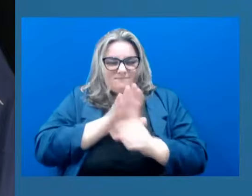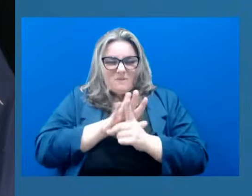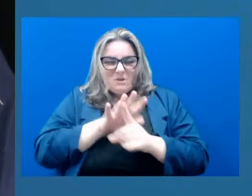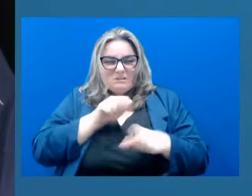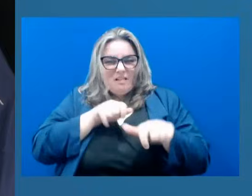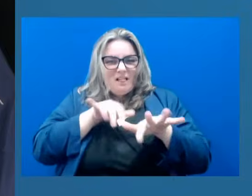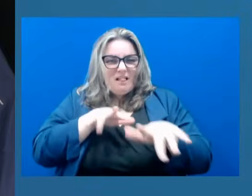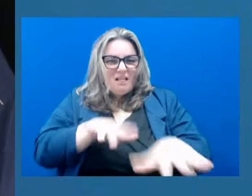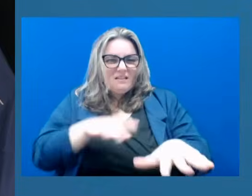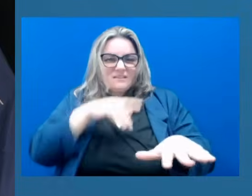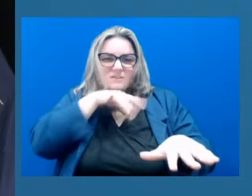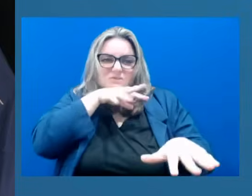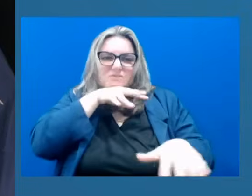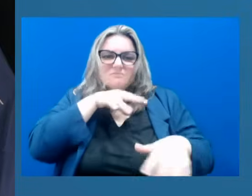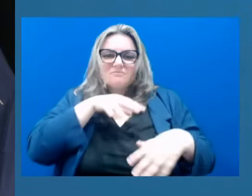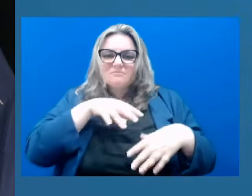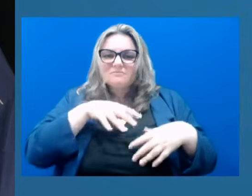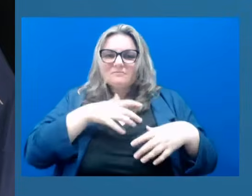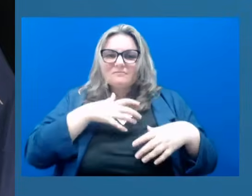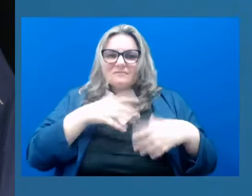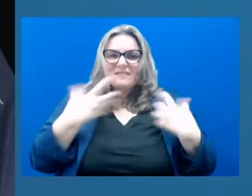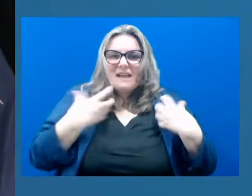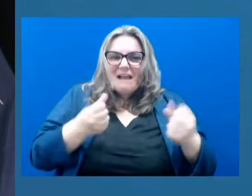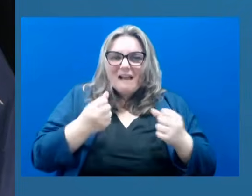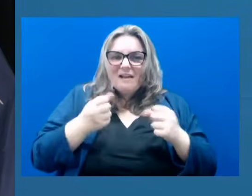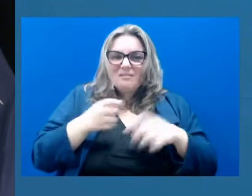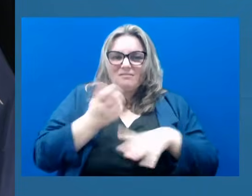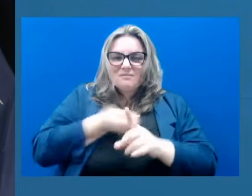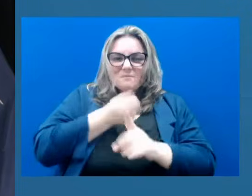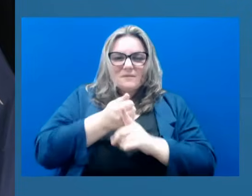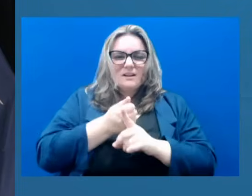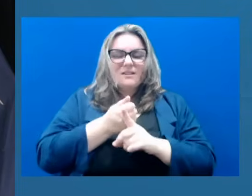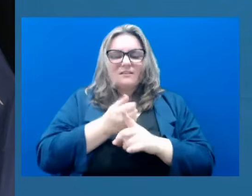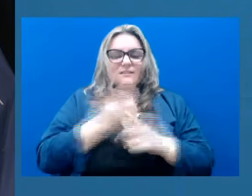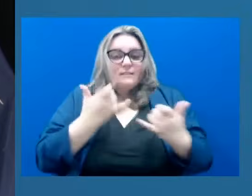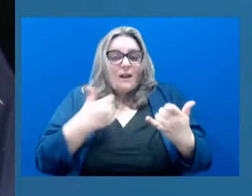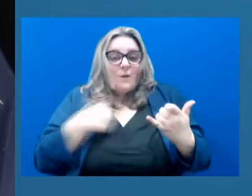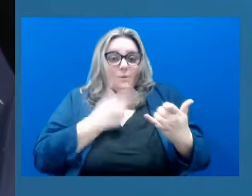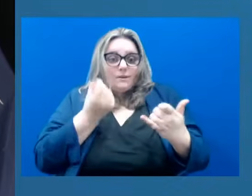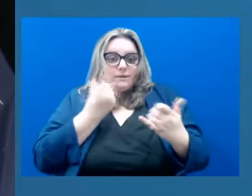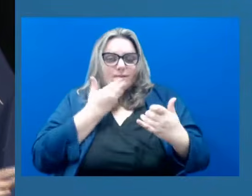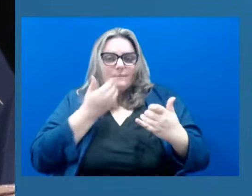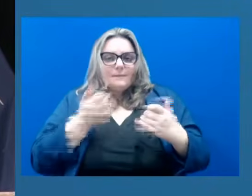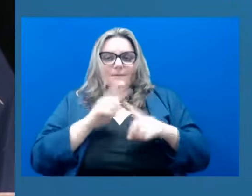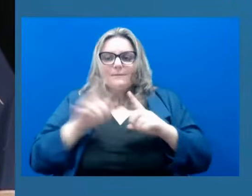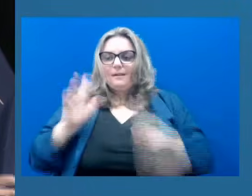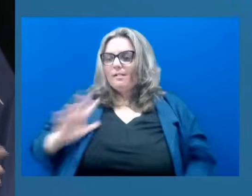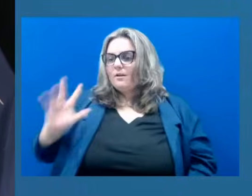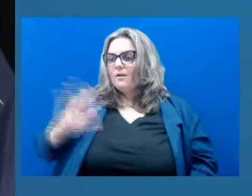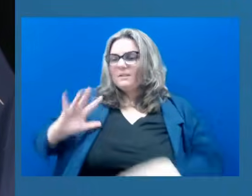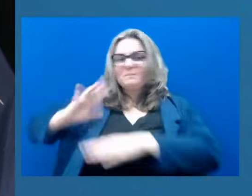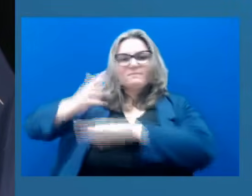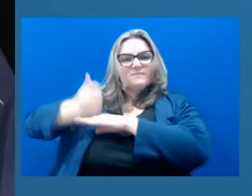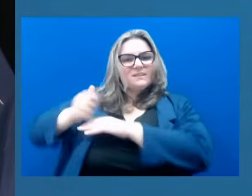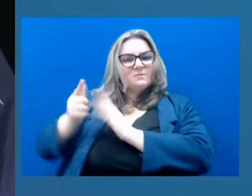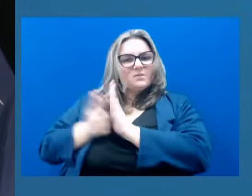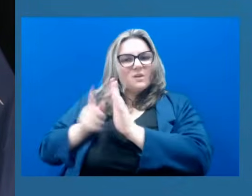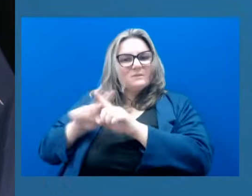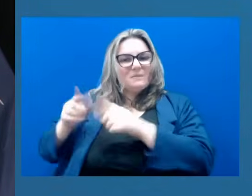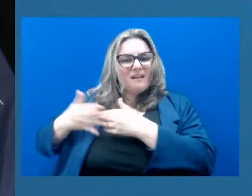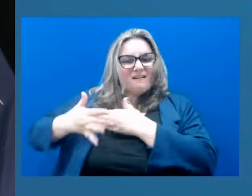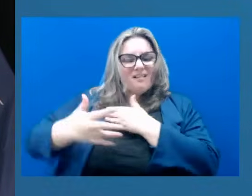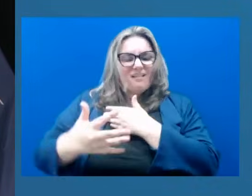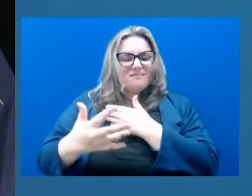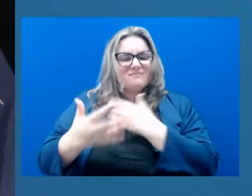the health effects, and now we're much more educated. So, okay, back then we put these in place, but maybe it's gone too far now. Maybe we should realize